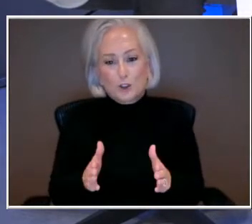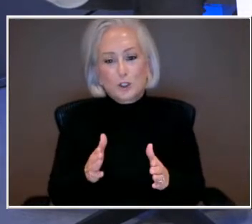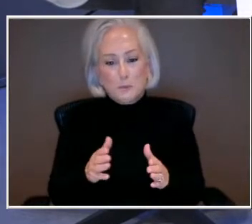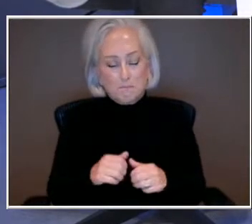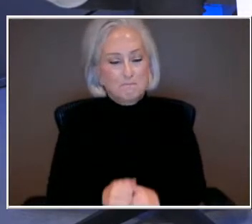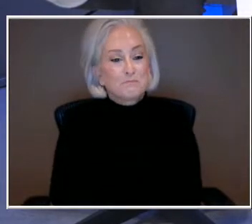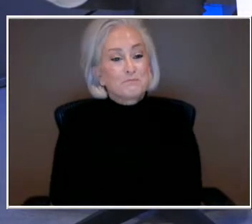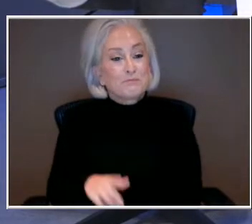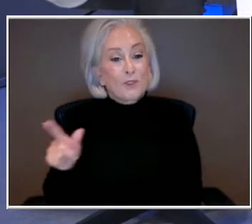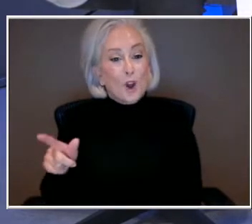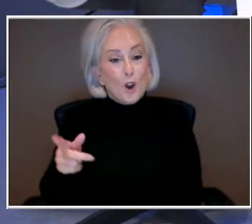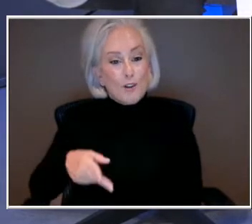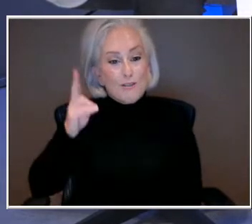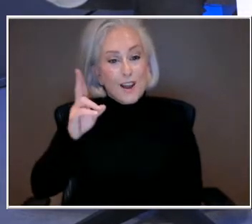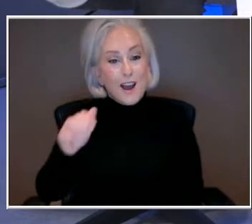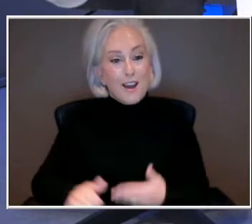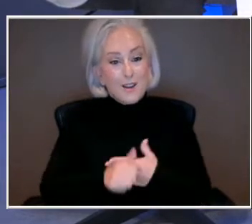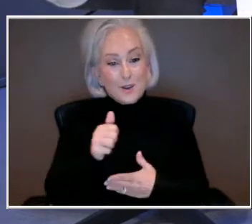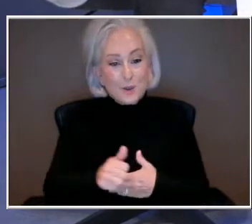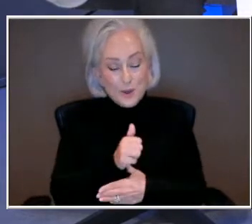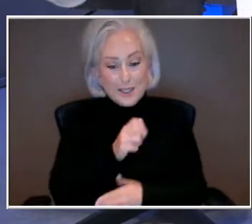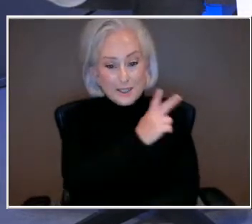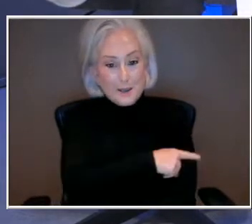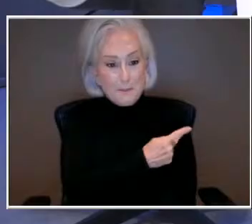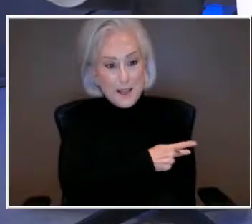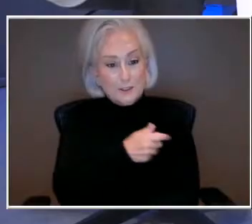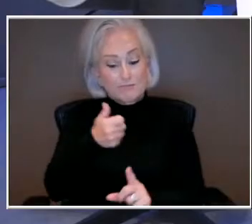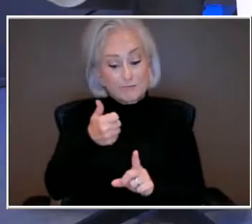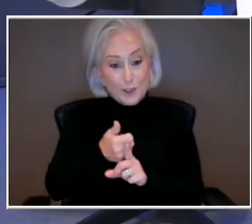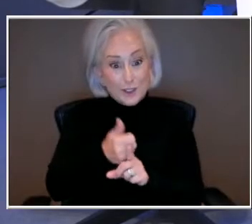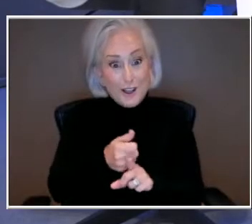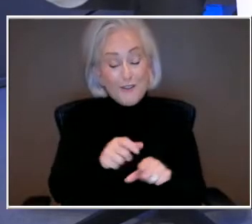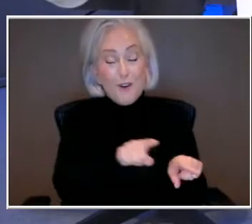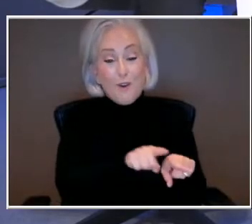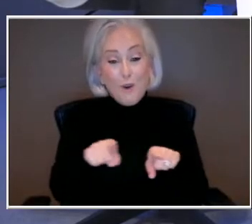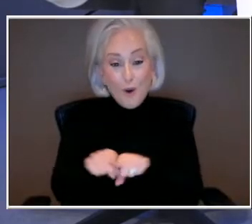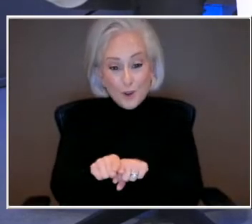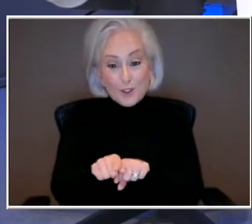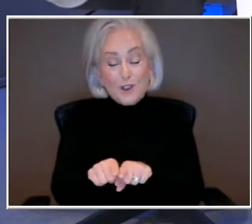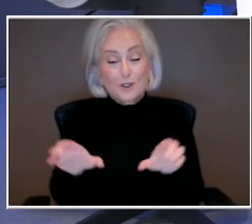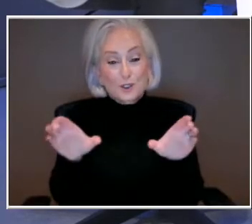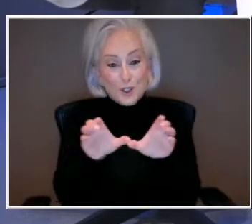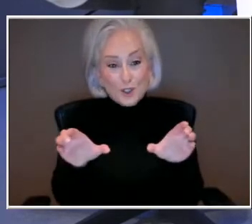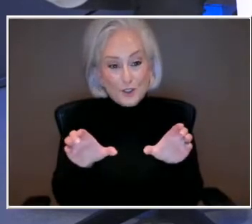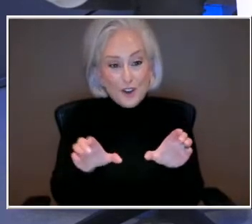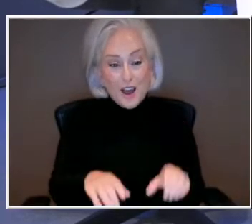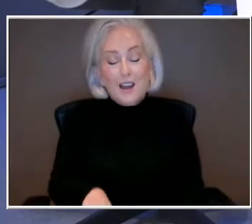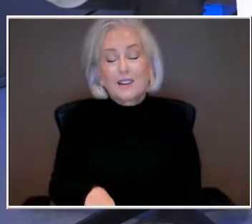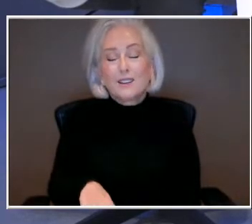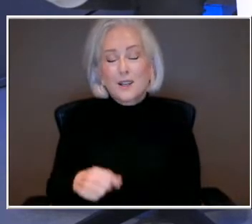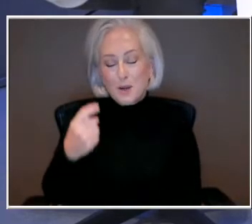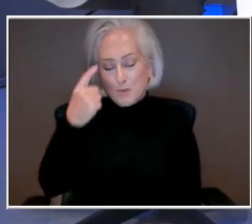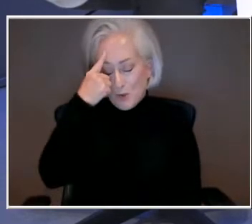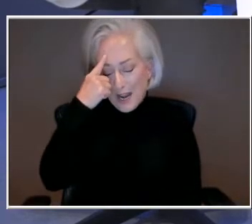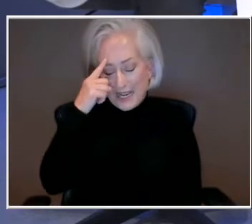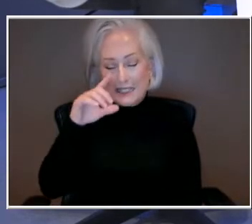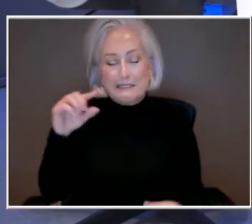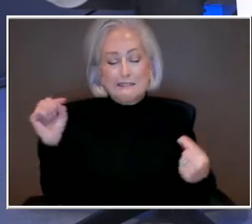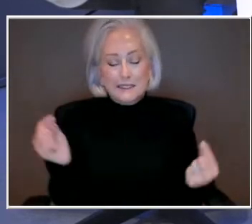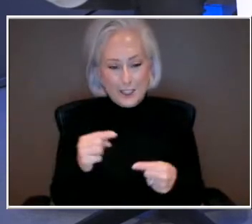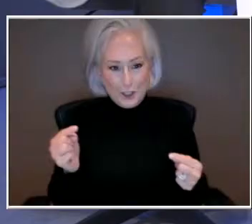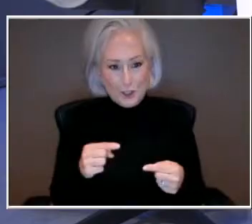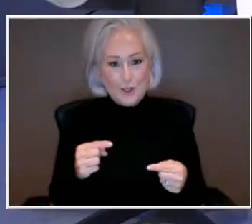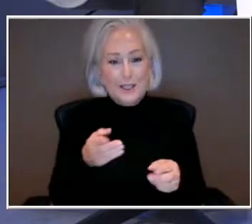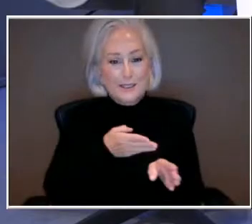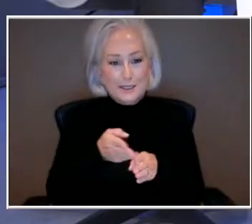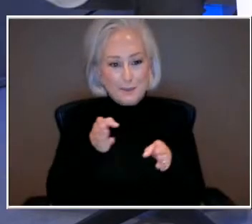Kim Suter is a certified brain injury specialist and the owner of Advanced Neurobehavioral Services in